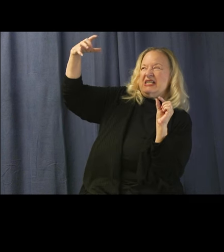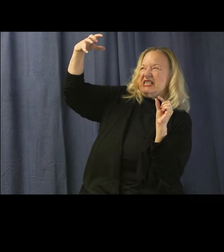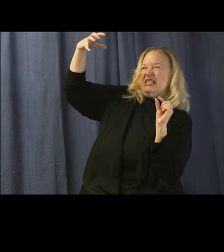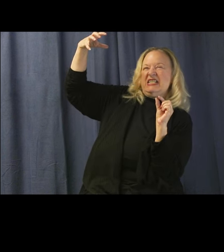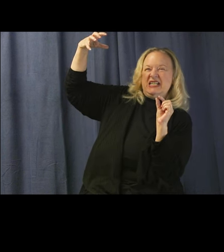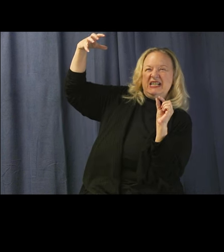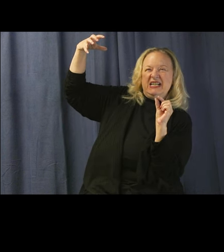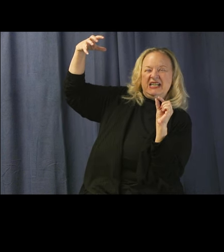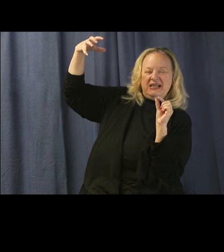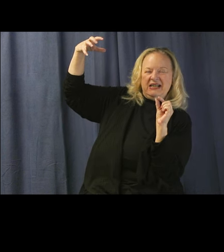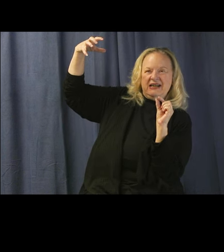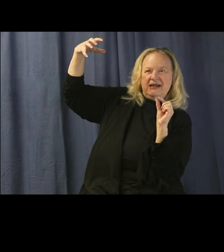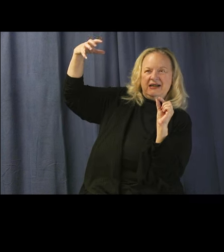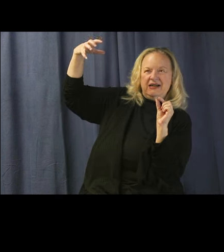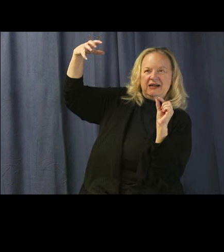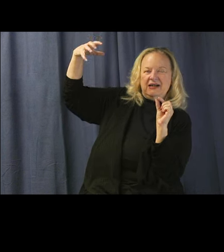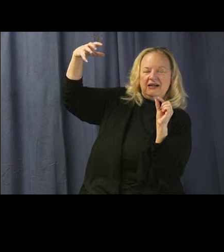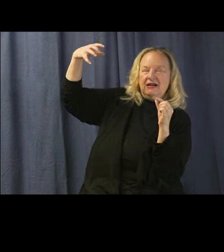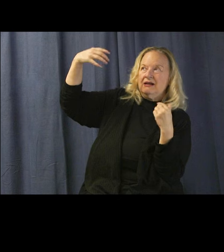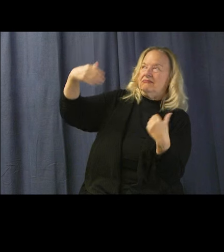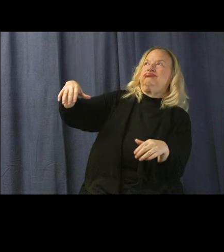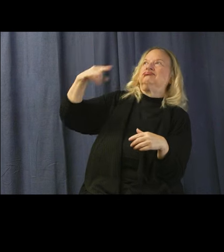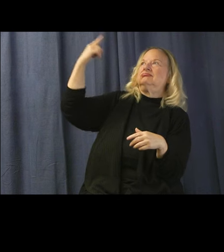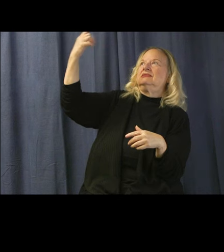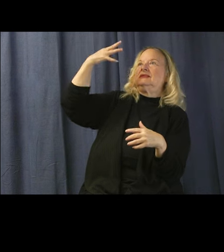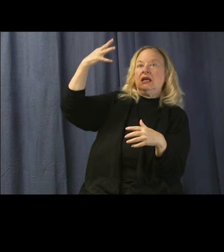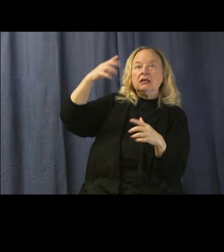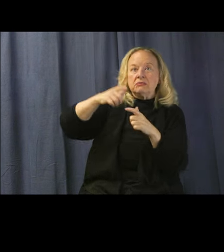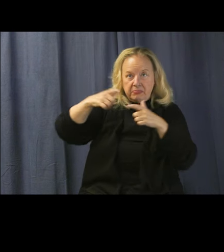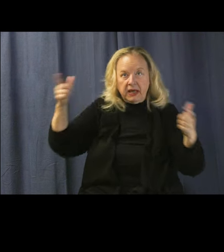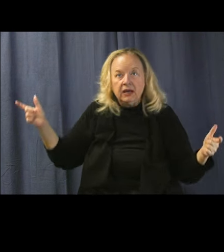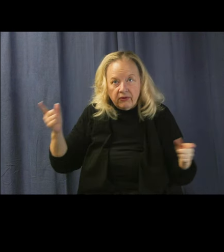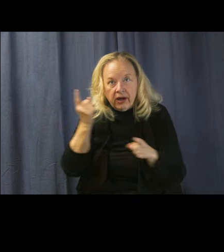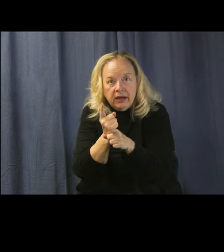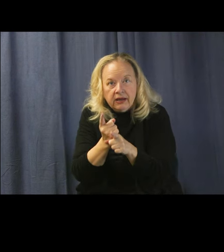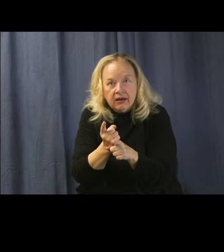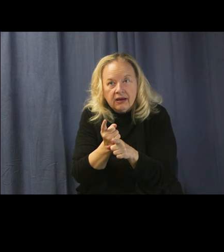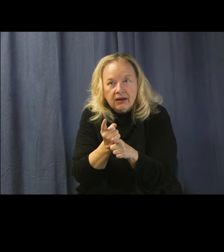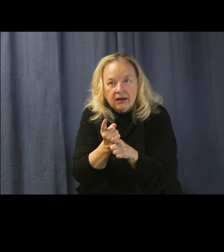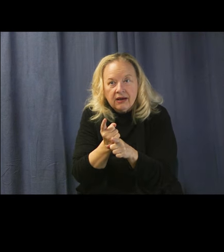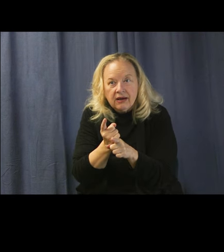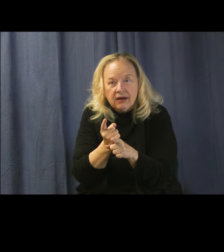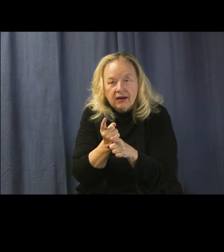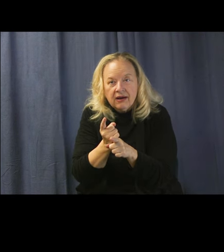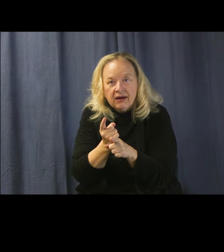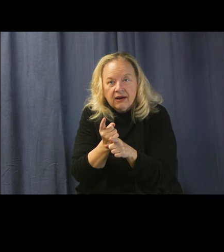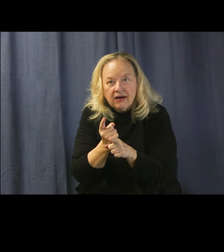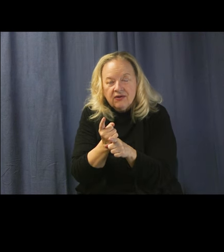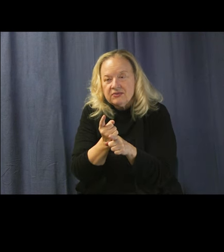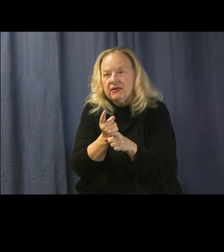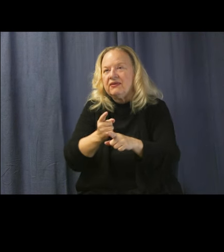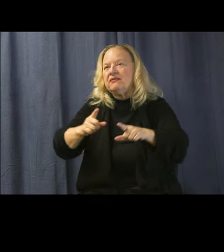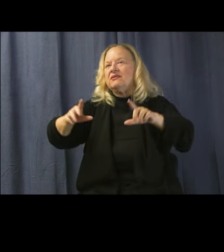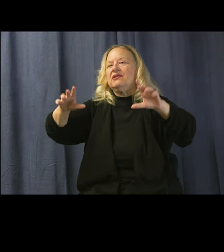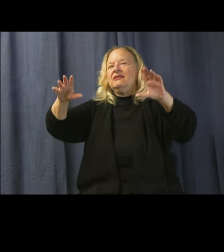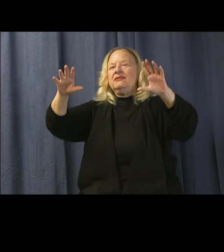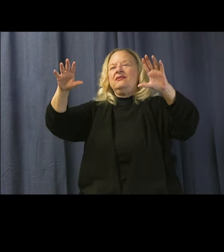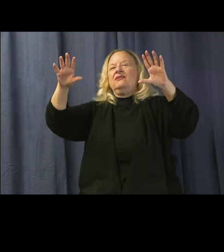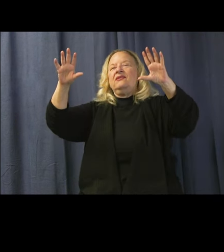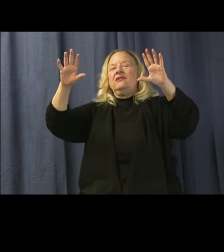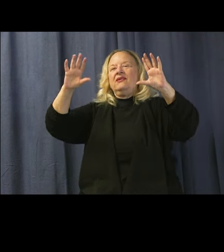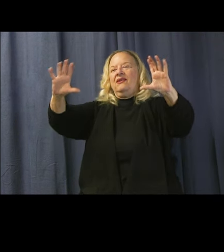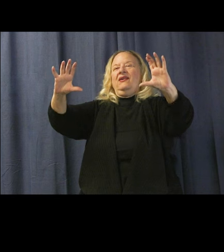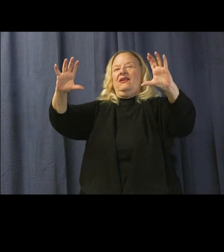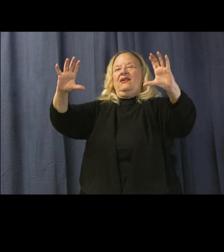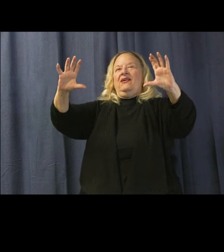Our sun is what's huge. Would you say our sun is huge? Well, here's our sun compared to